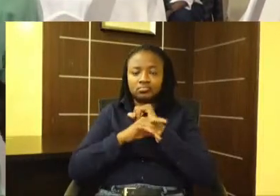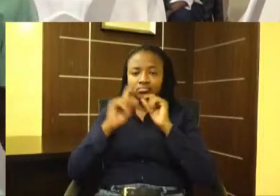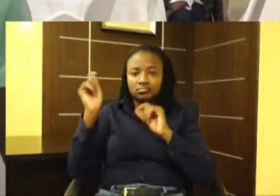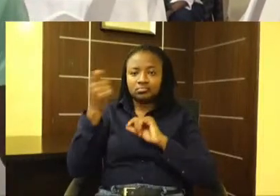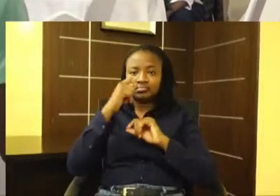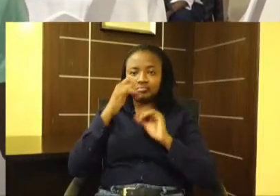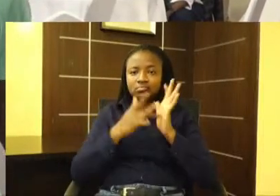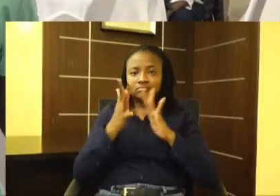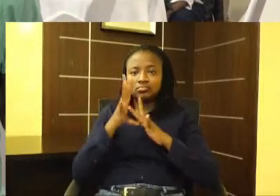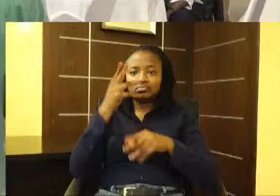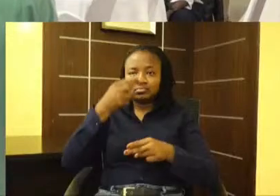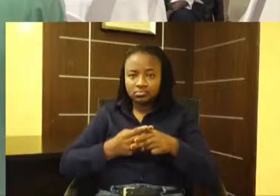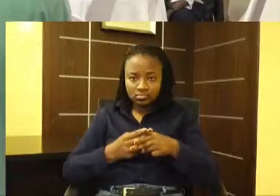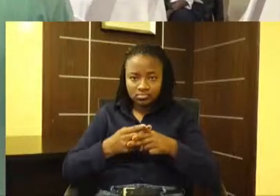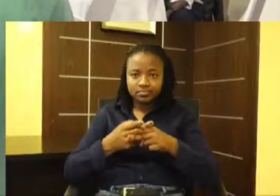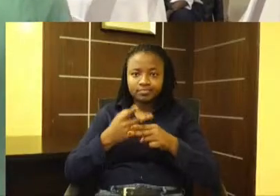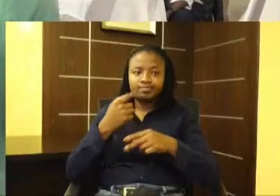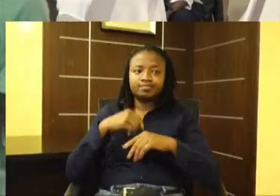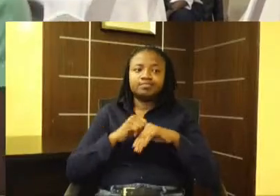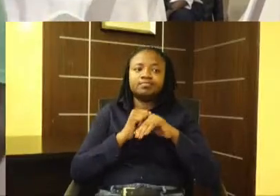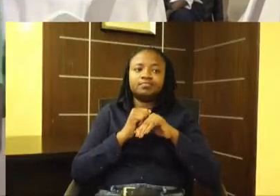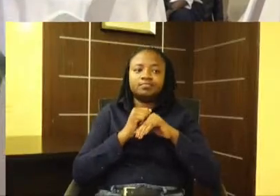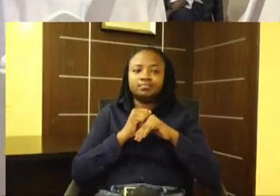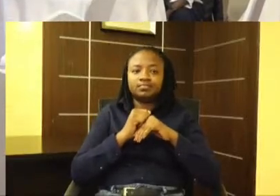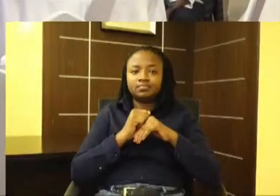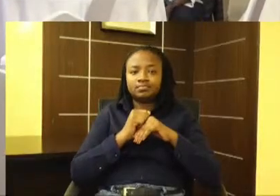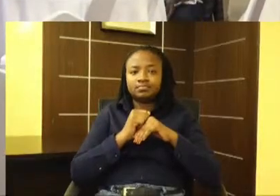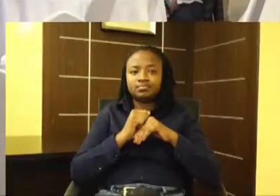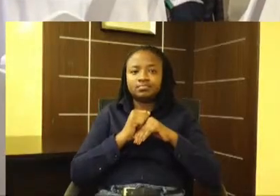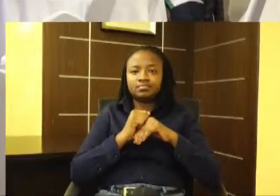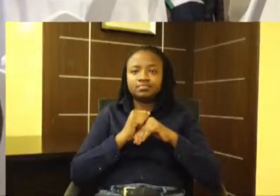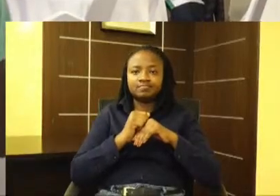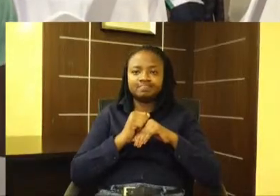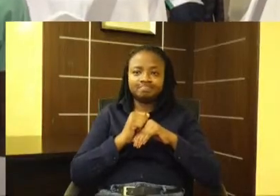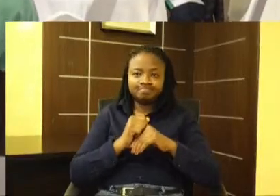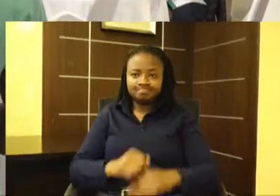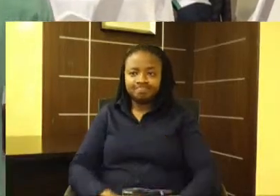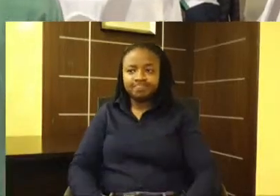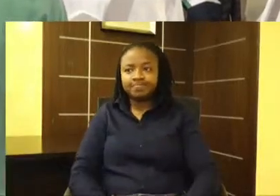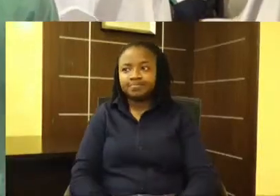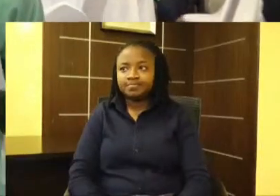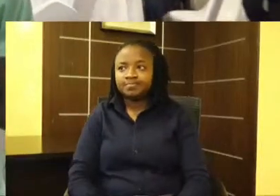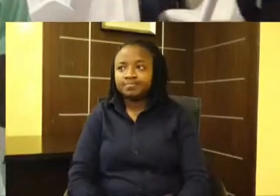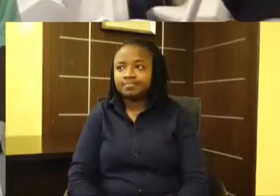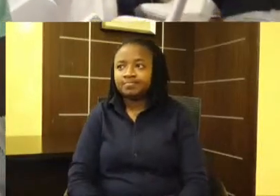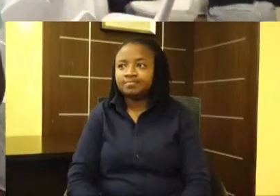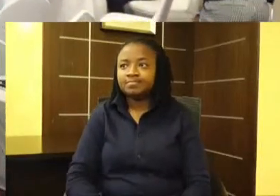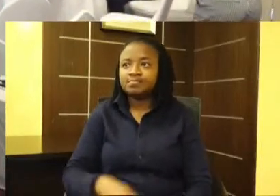I pray and believe. Amen. There's a